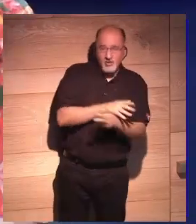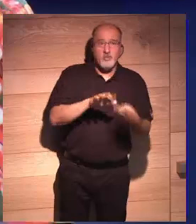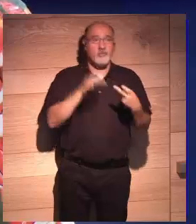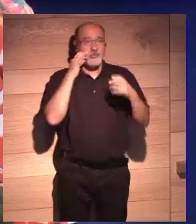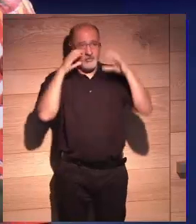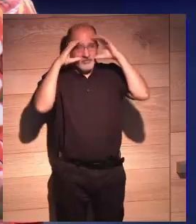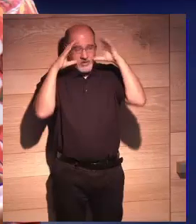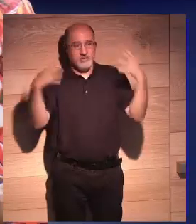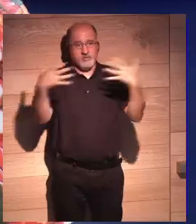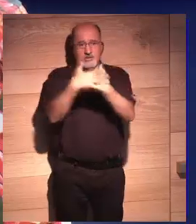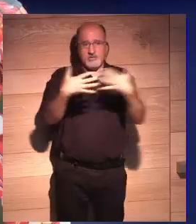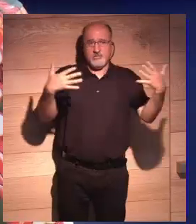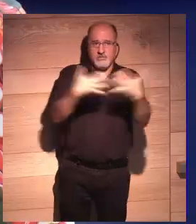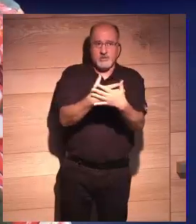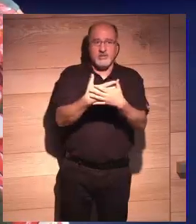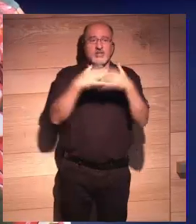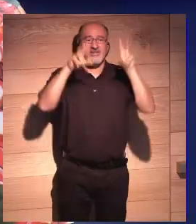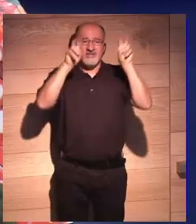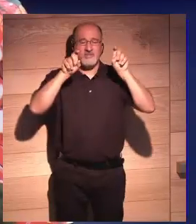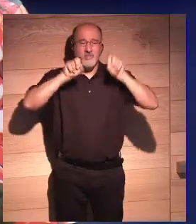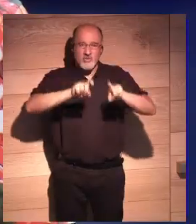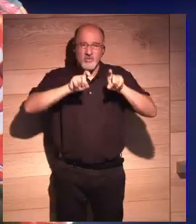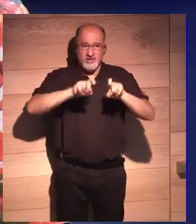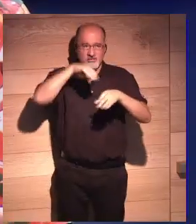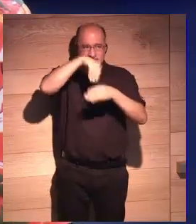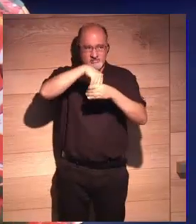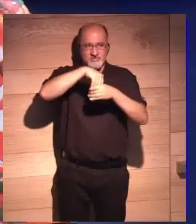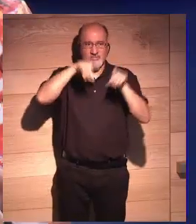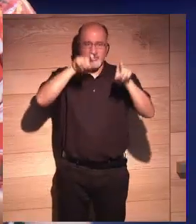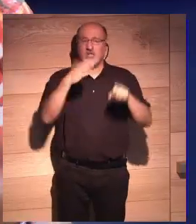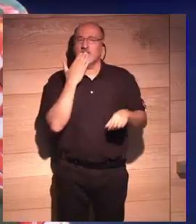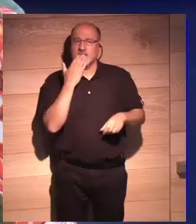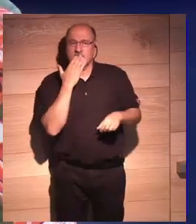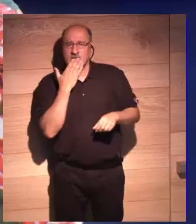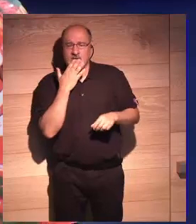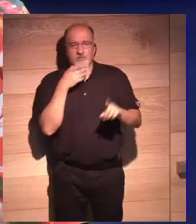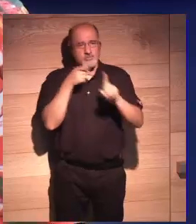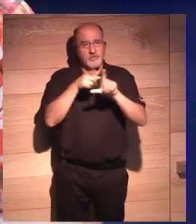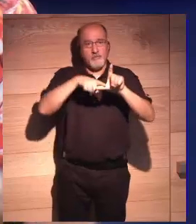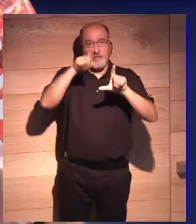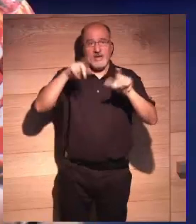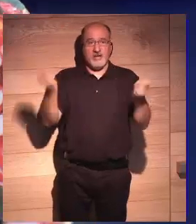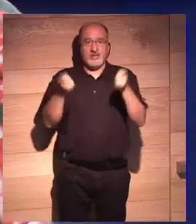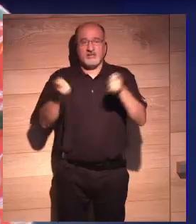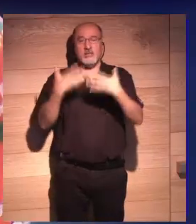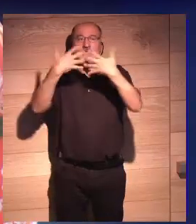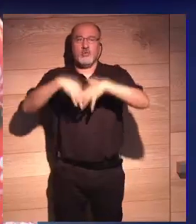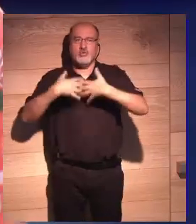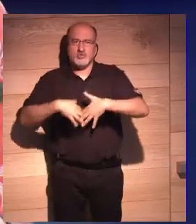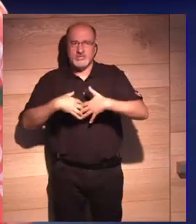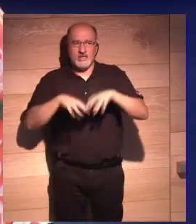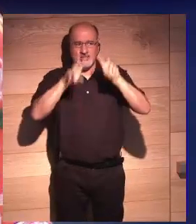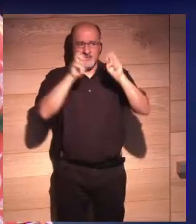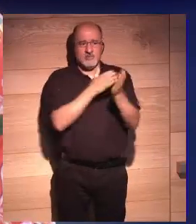games. And we do things that have to do with education, entertainment, for marketing. We also develop